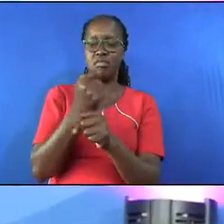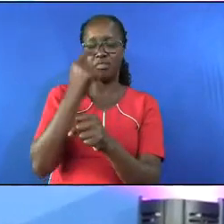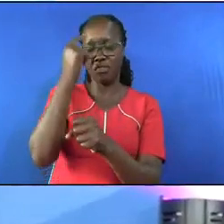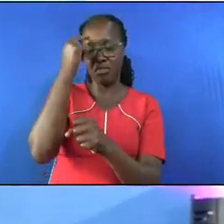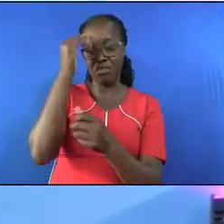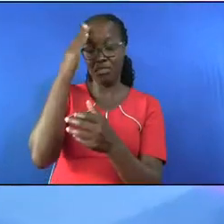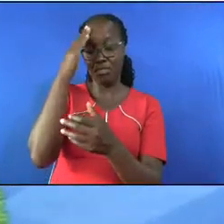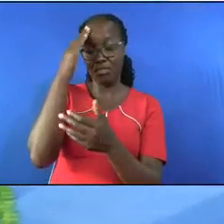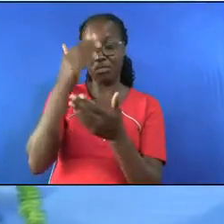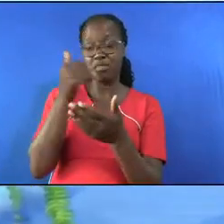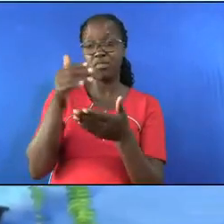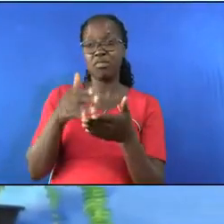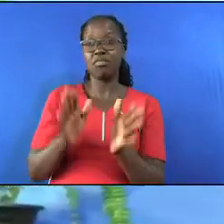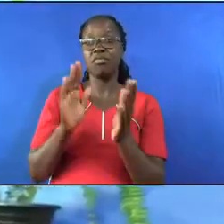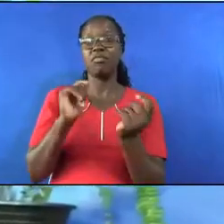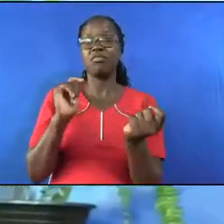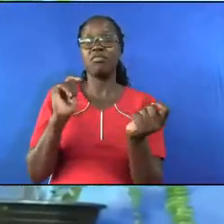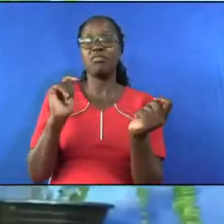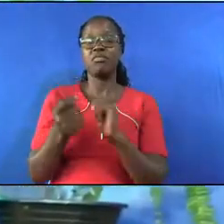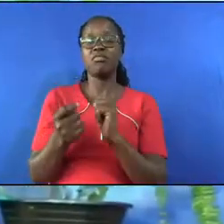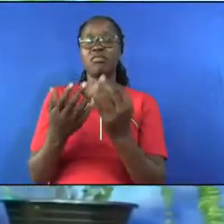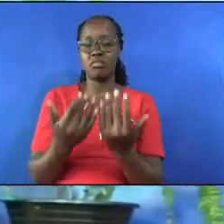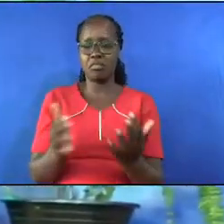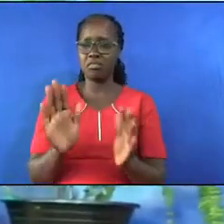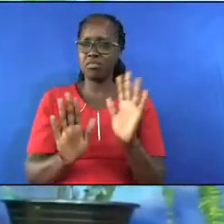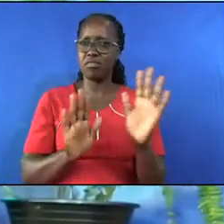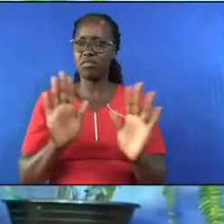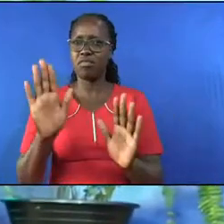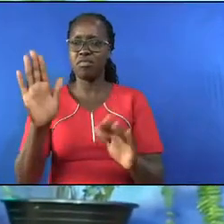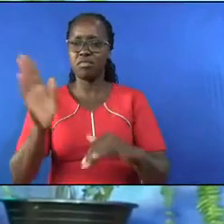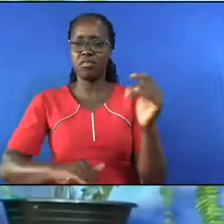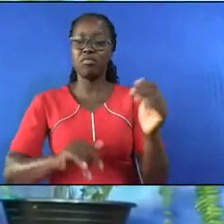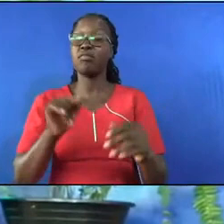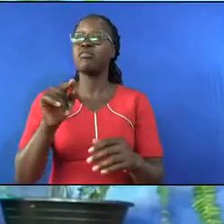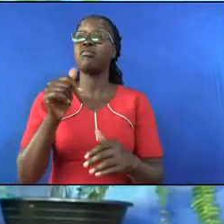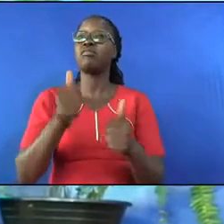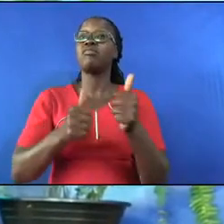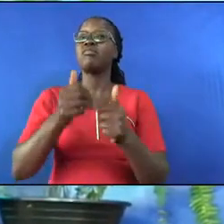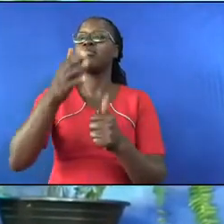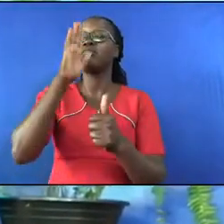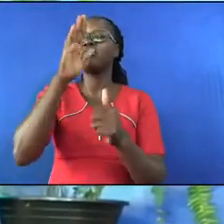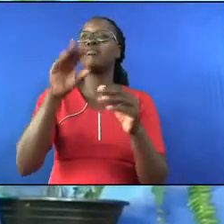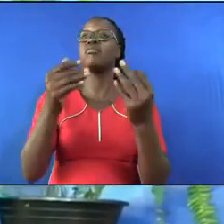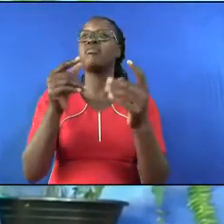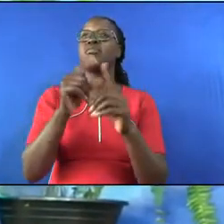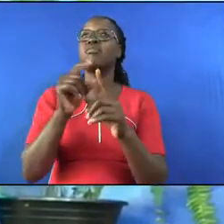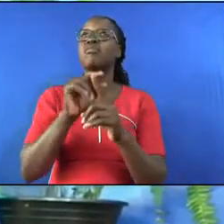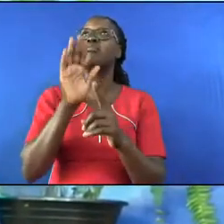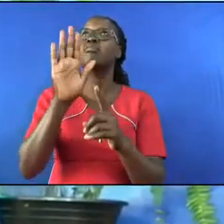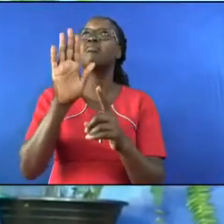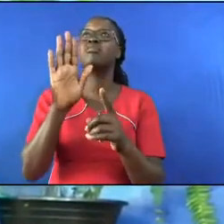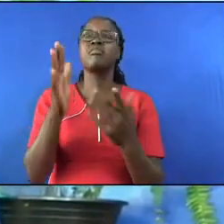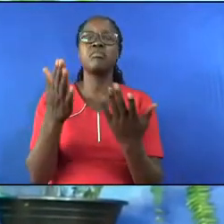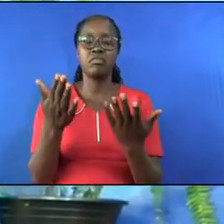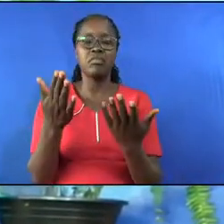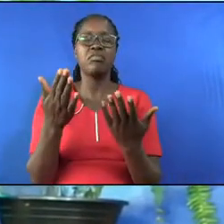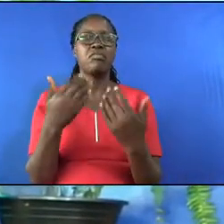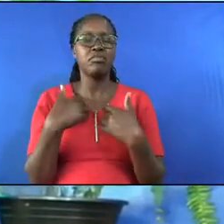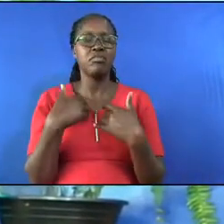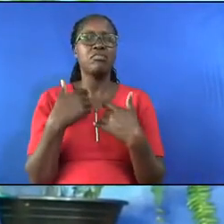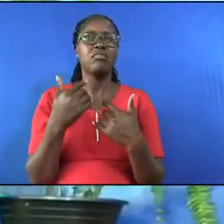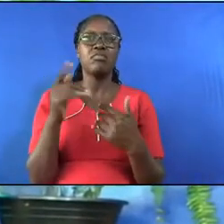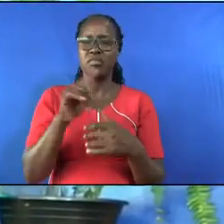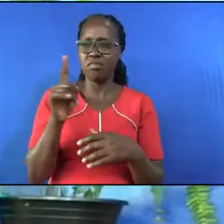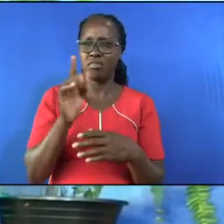they know a better way of training their children than that which God has given in his word. They foster wrong tendencies in